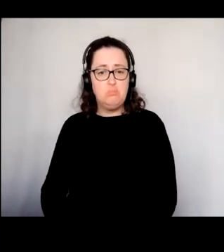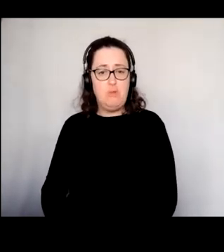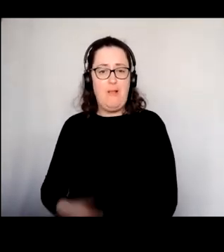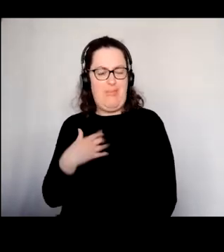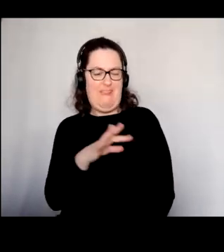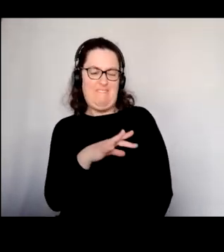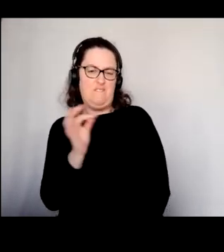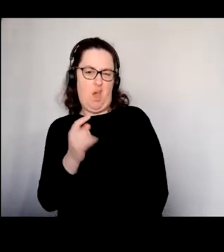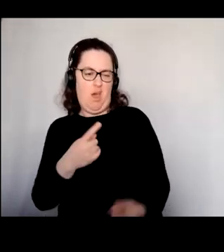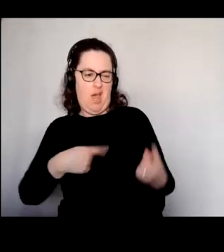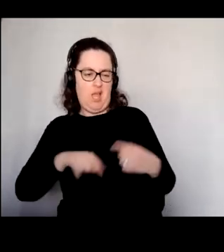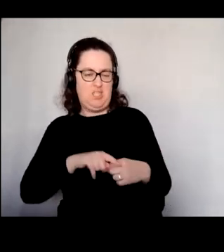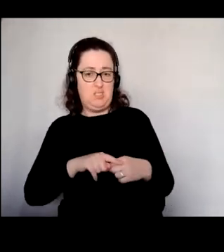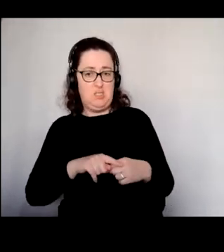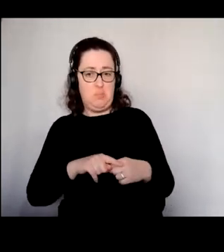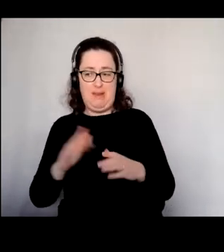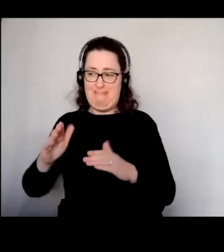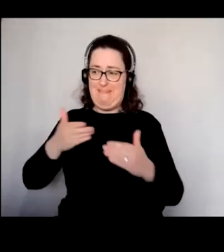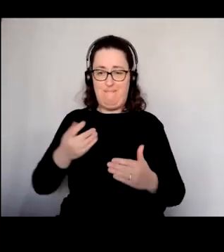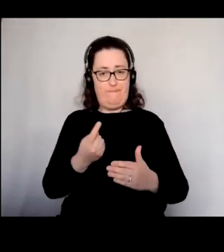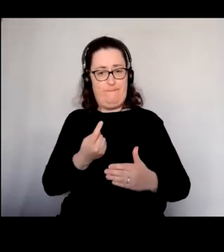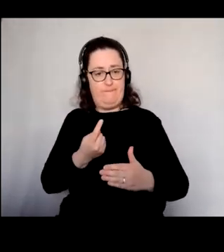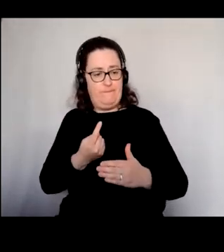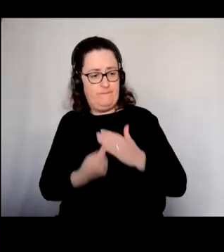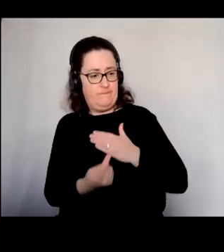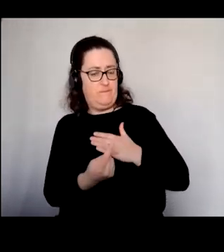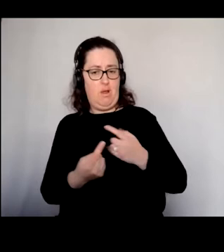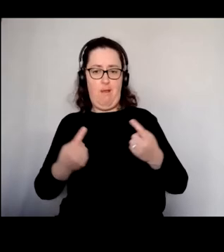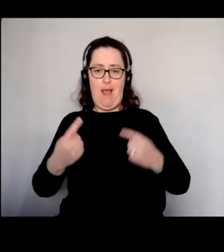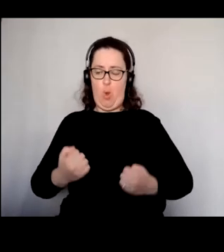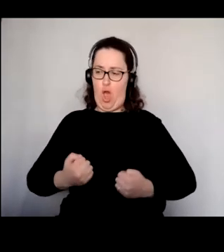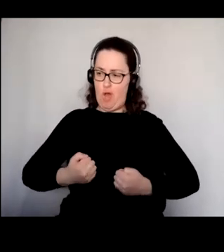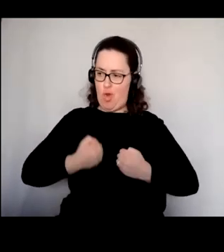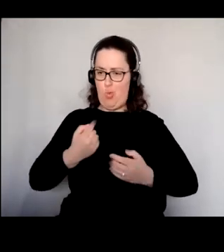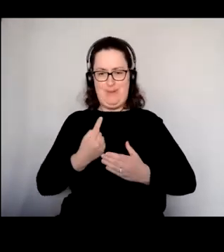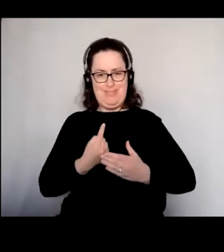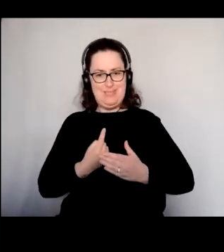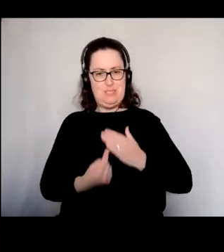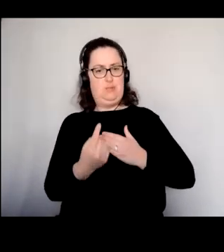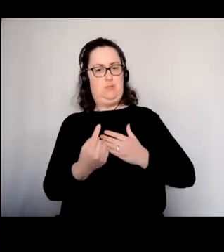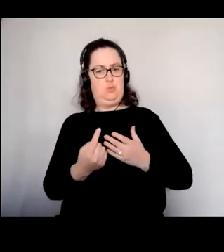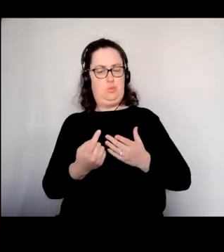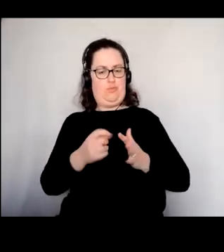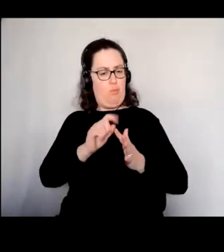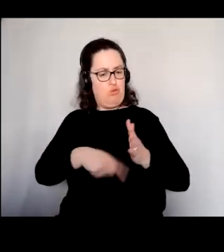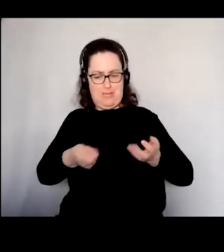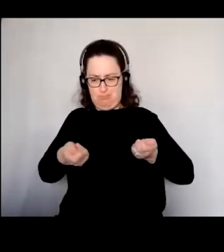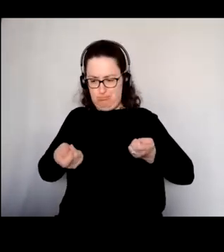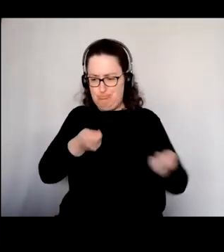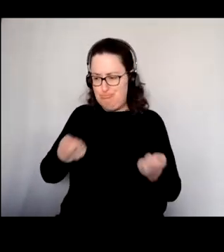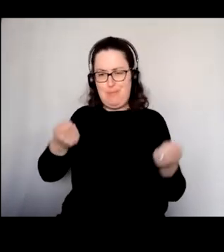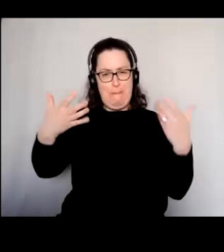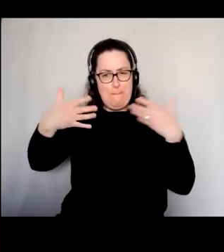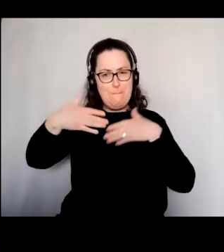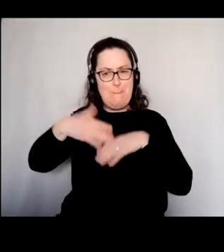invited along, but we're very rarely given the agency or allowed to exert our own agency in order to run these projects